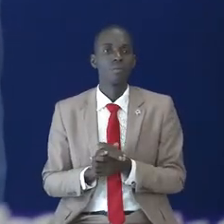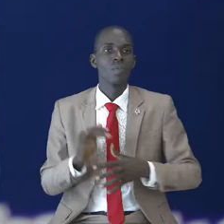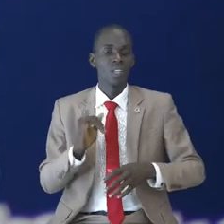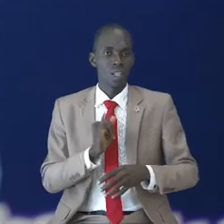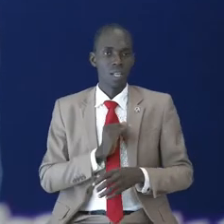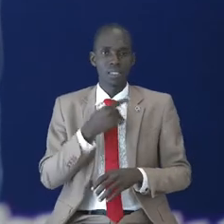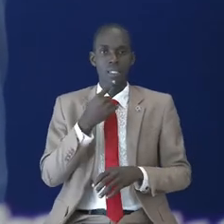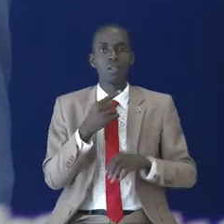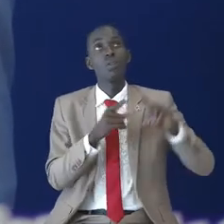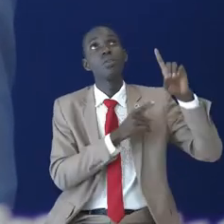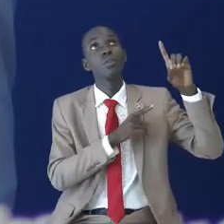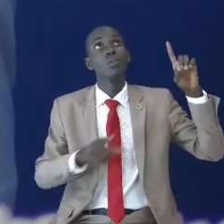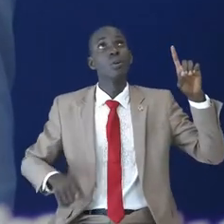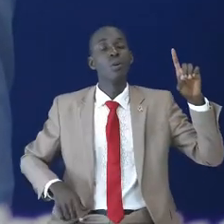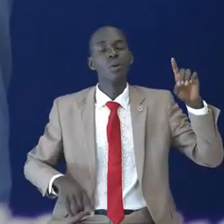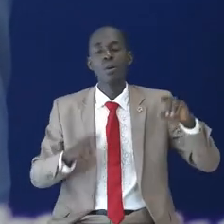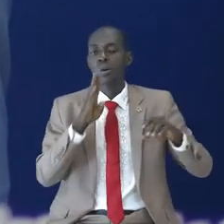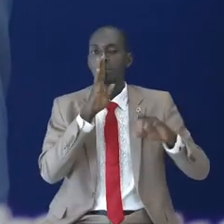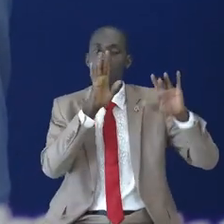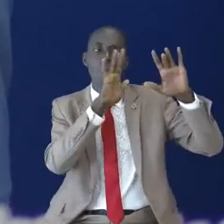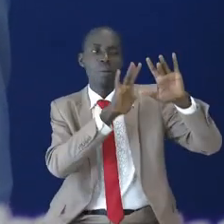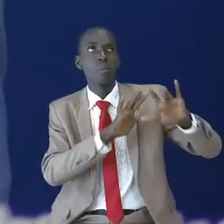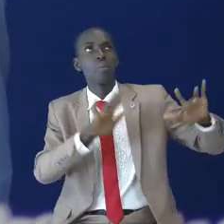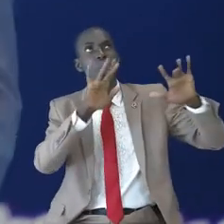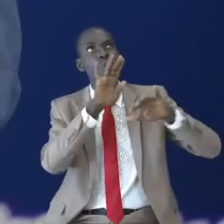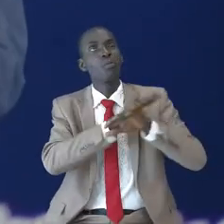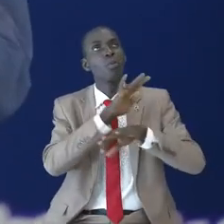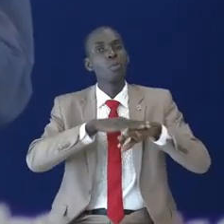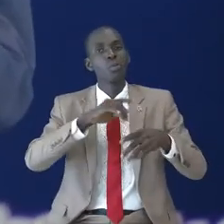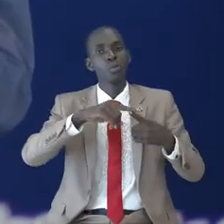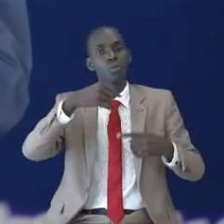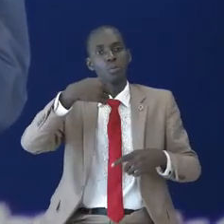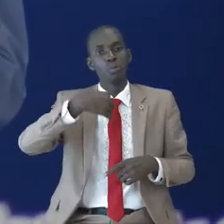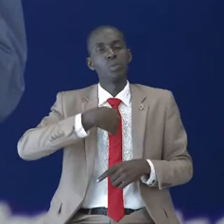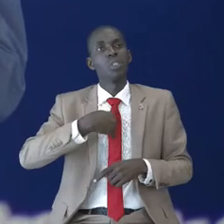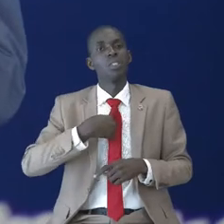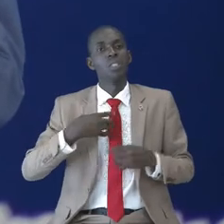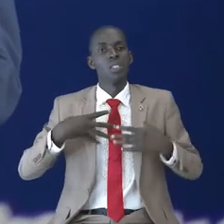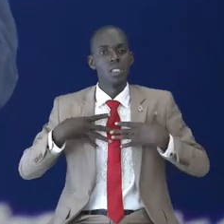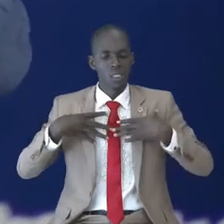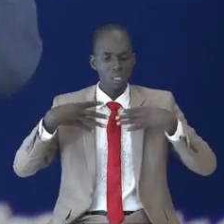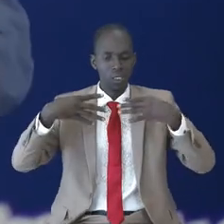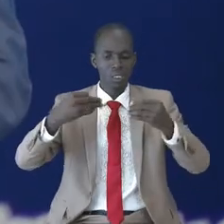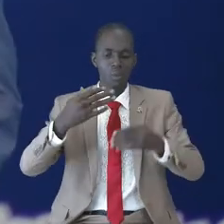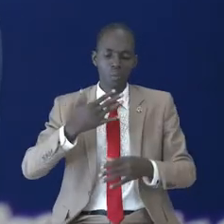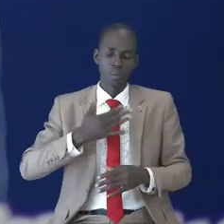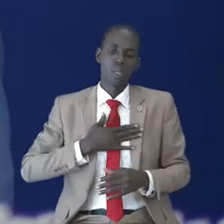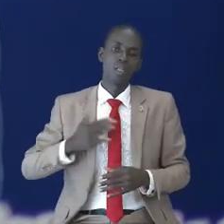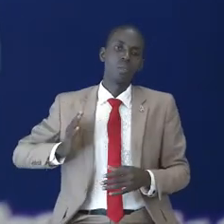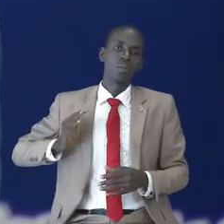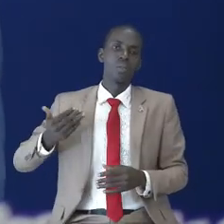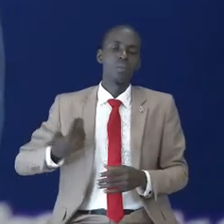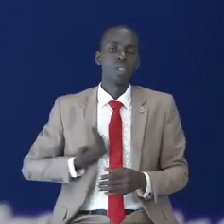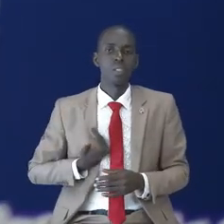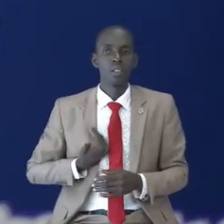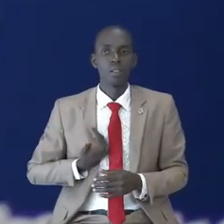said, Lord, be merciful unto me. Heal my soul.